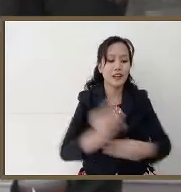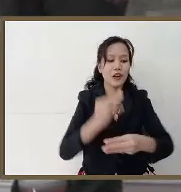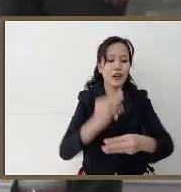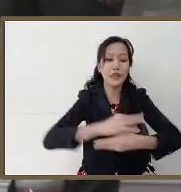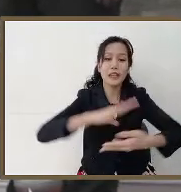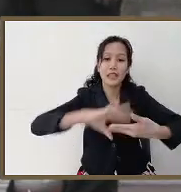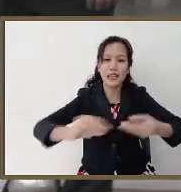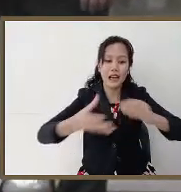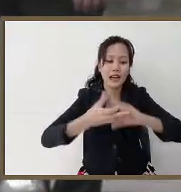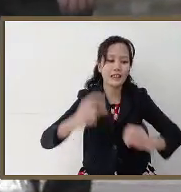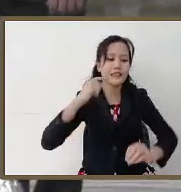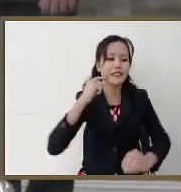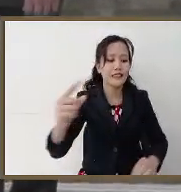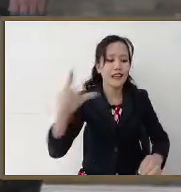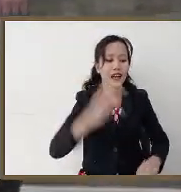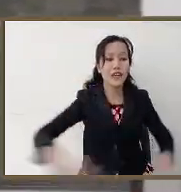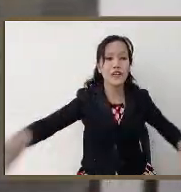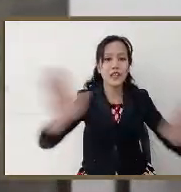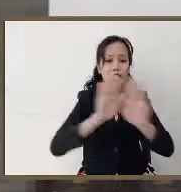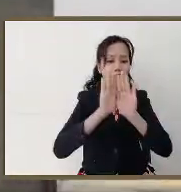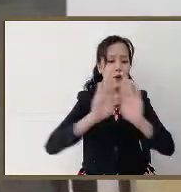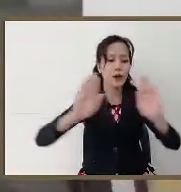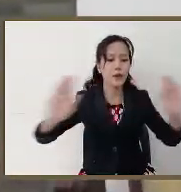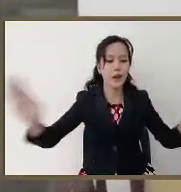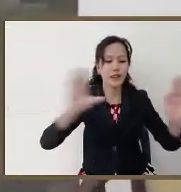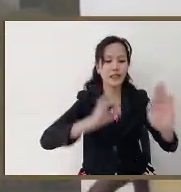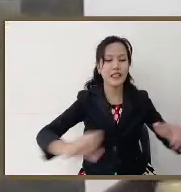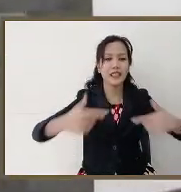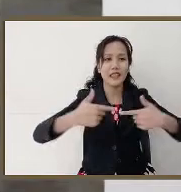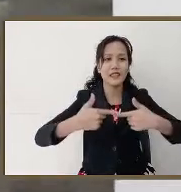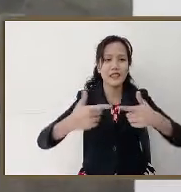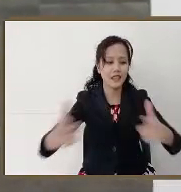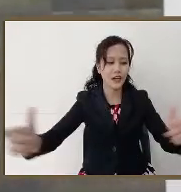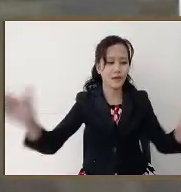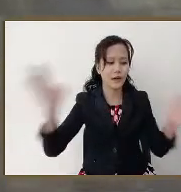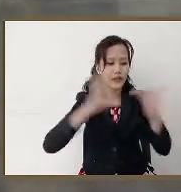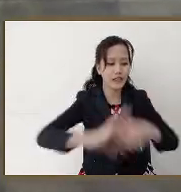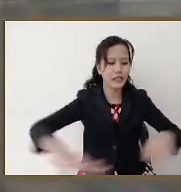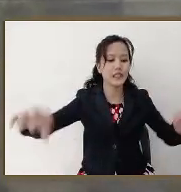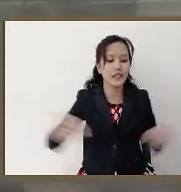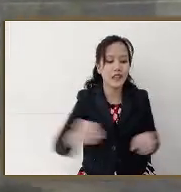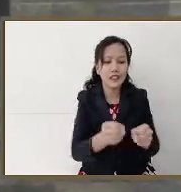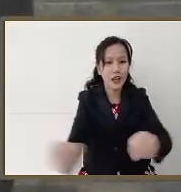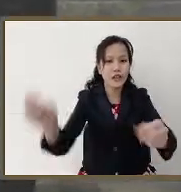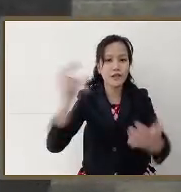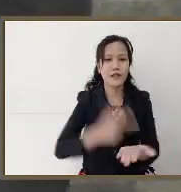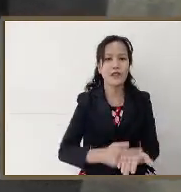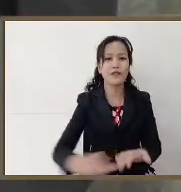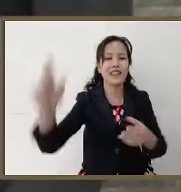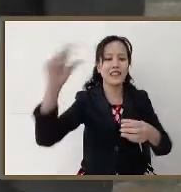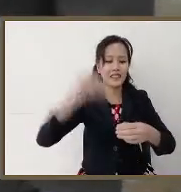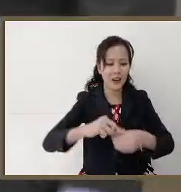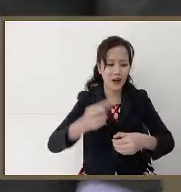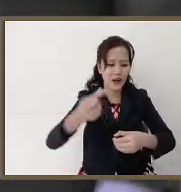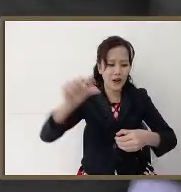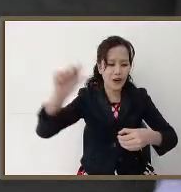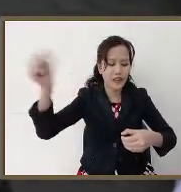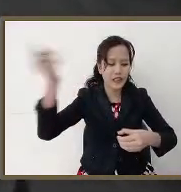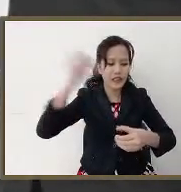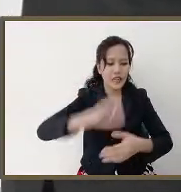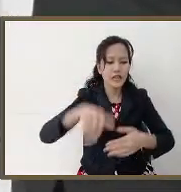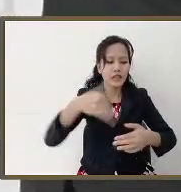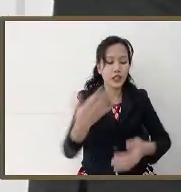the story told of the jasper walls and the gates of pearl and the streets made of pure